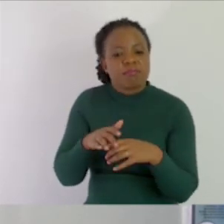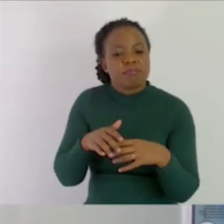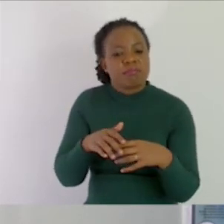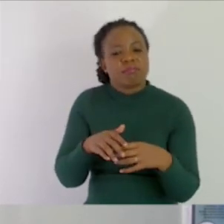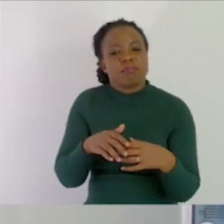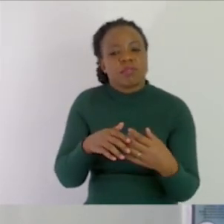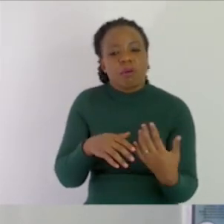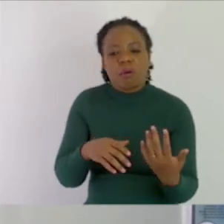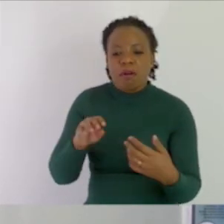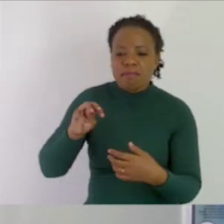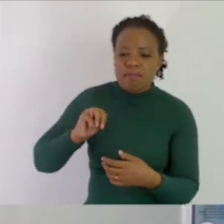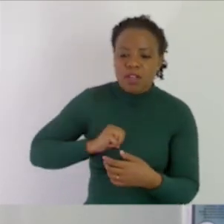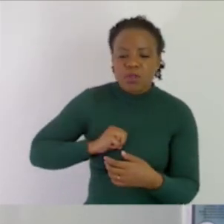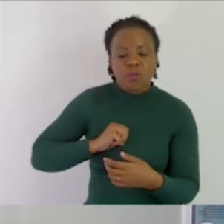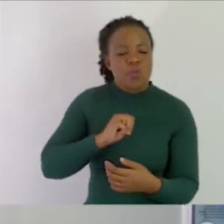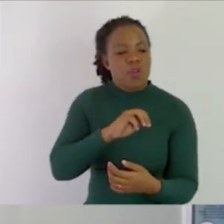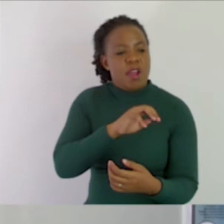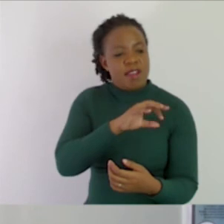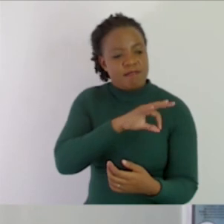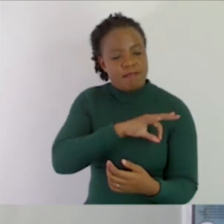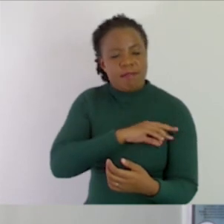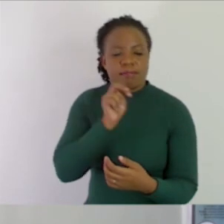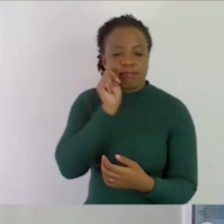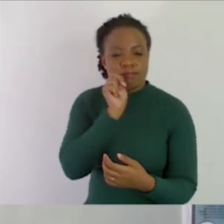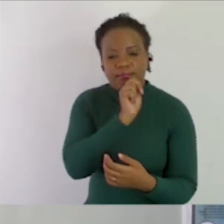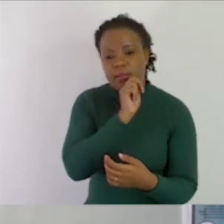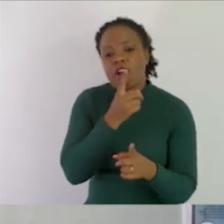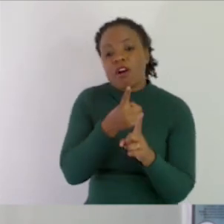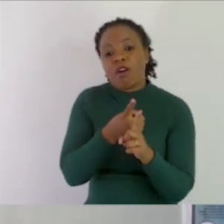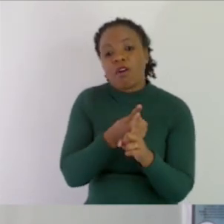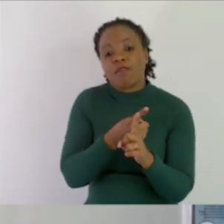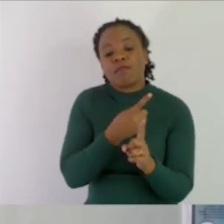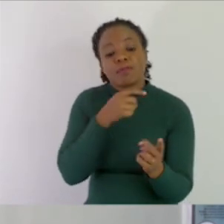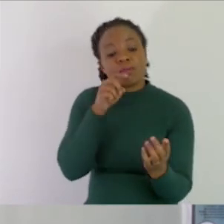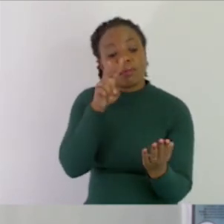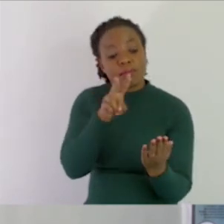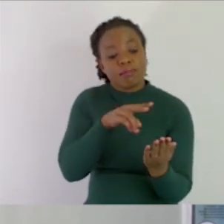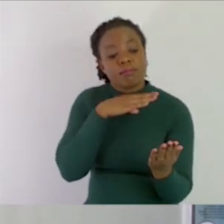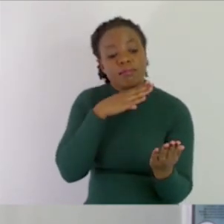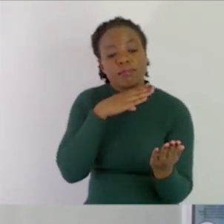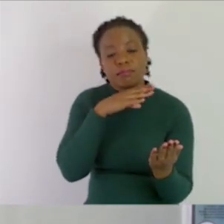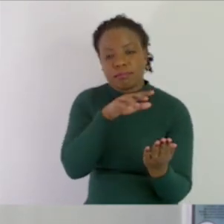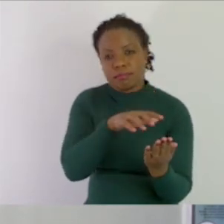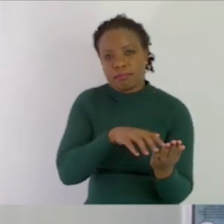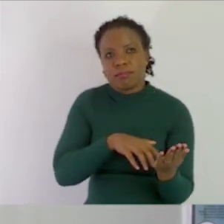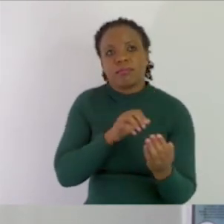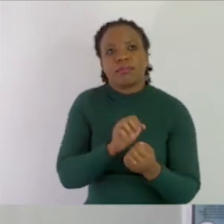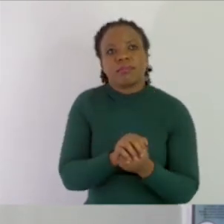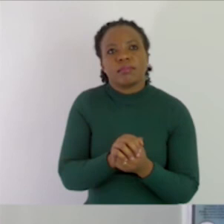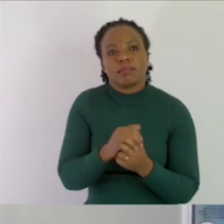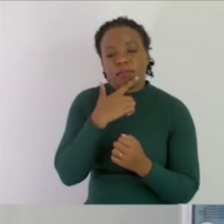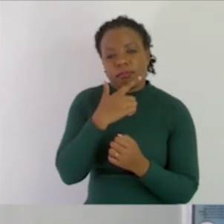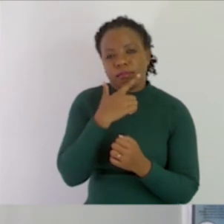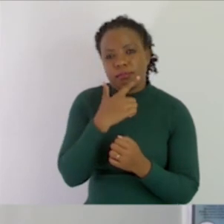the feminine and the masculine nouns used in that comprehension. Thank you so